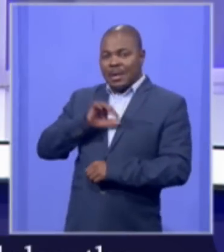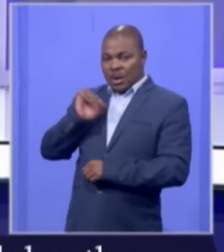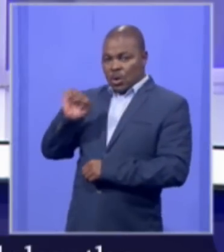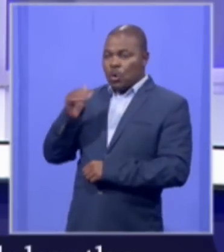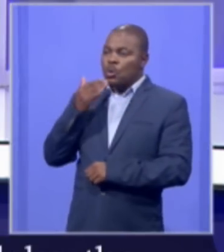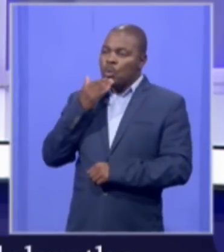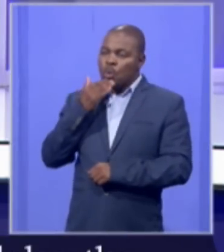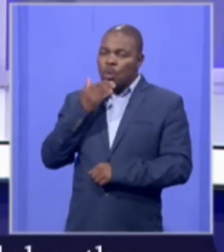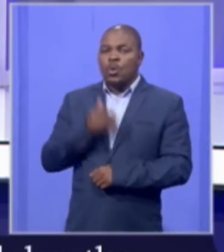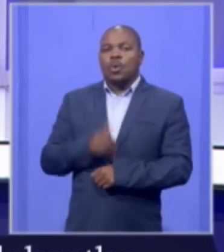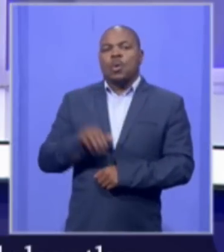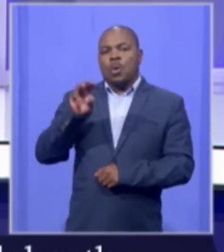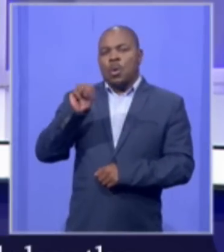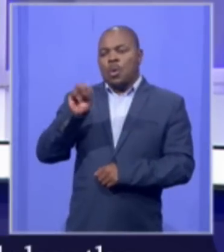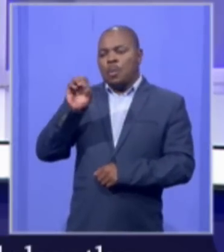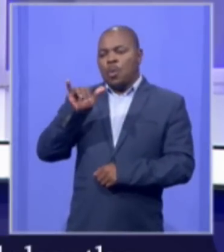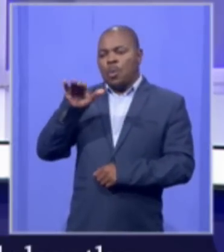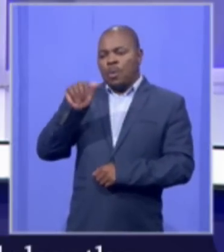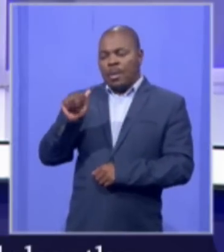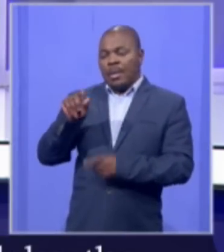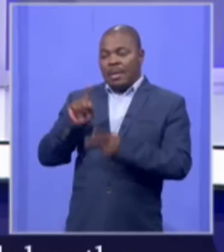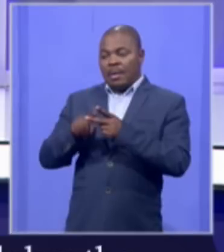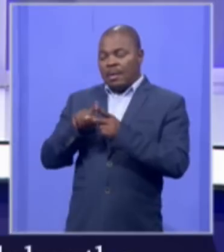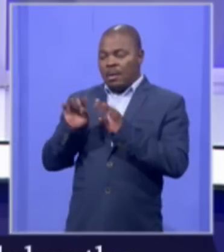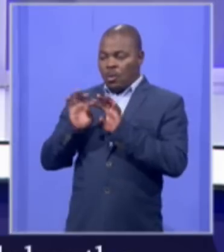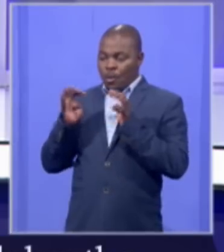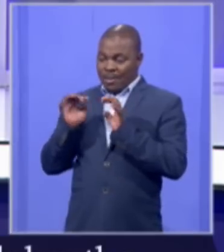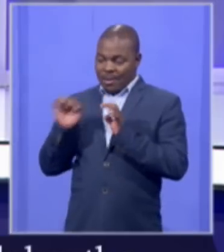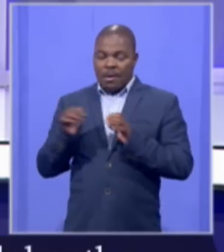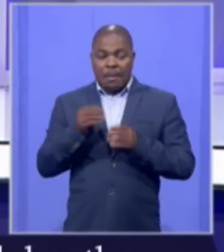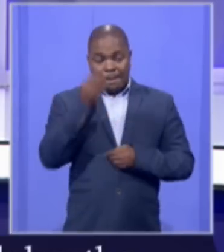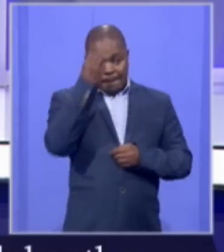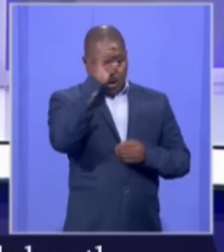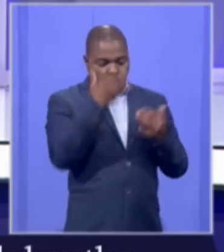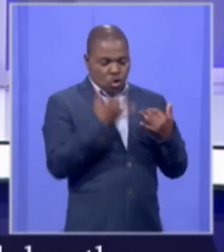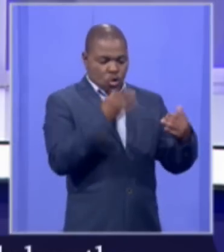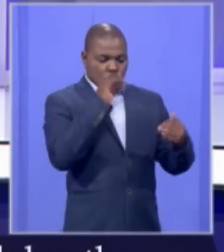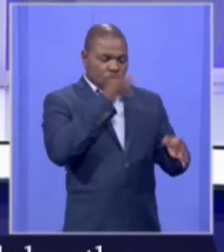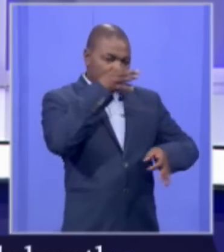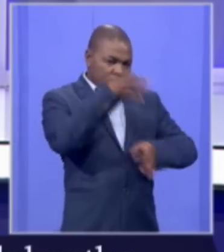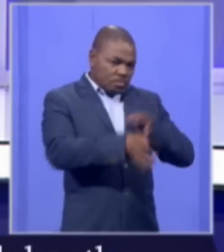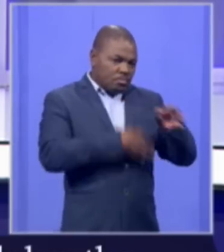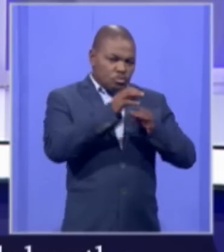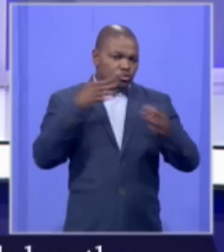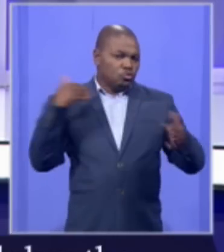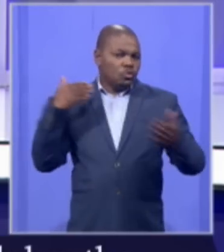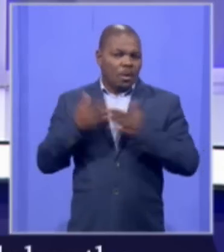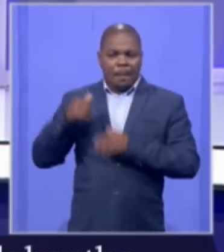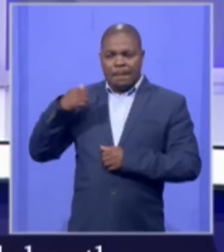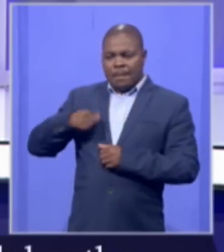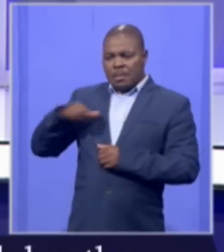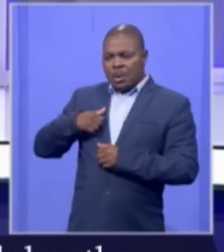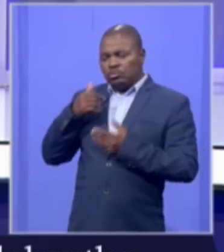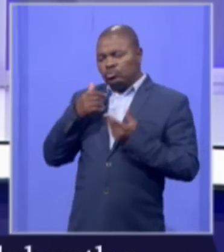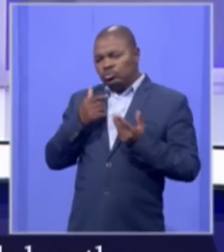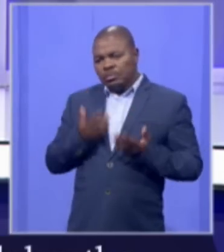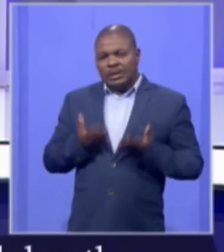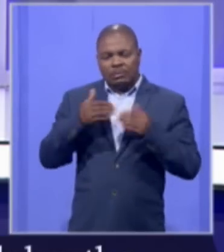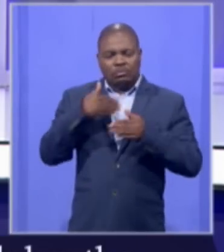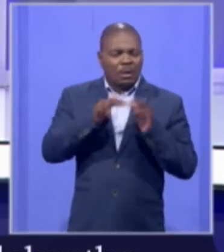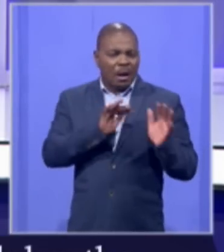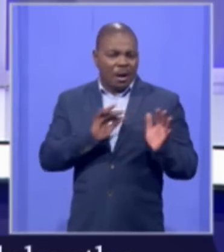Nasipha Moya le komiti ya gagwe ba boledišana le babegaditaba ka Pretoria lehono ka ga kgatelopele yeo e dirilwego ke masepala tabeng ya kabo ya